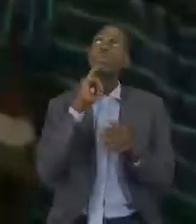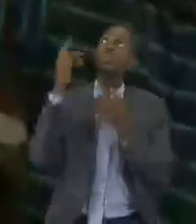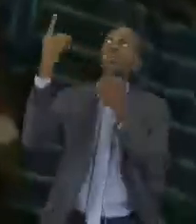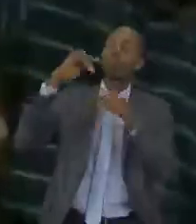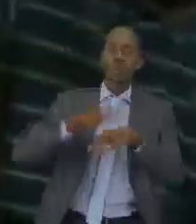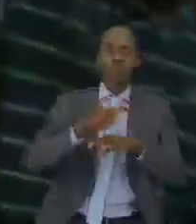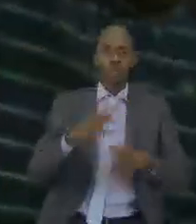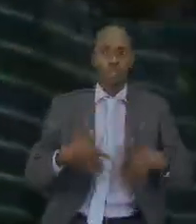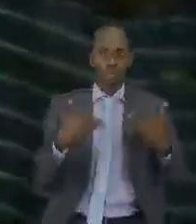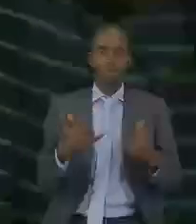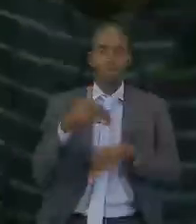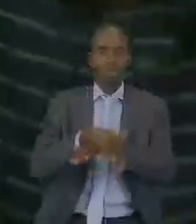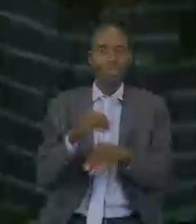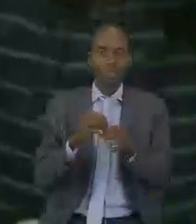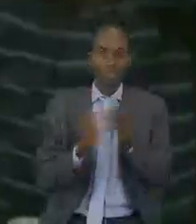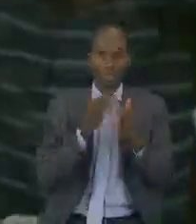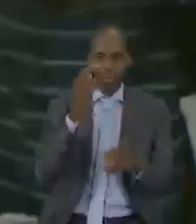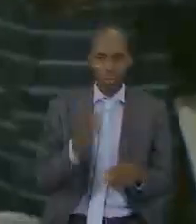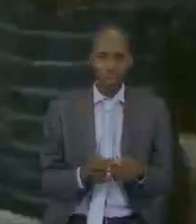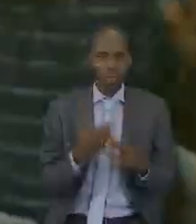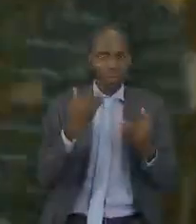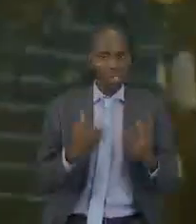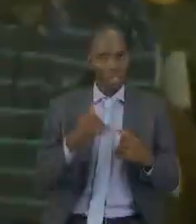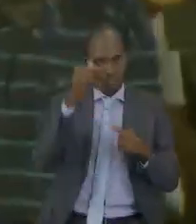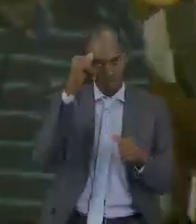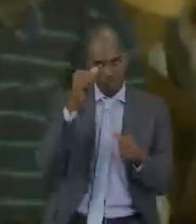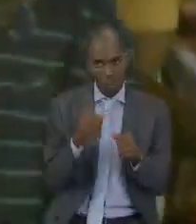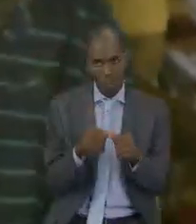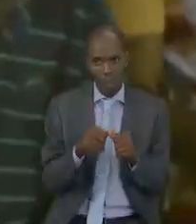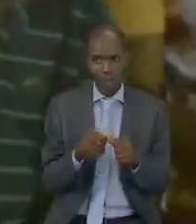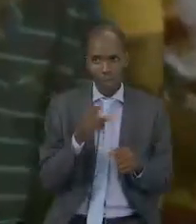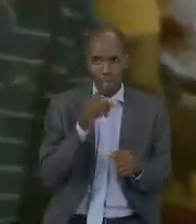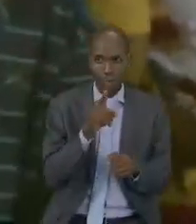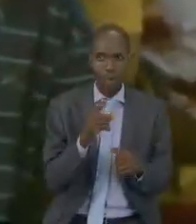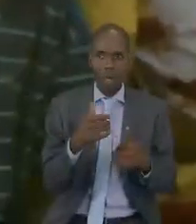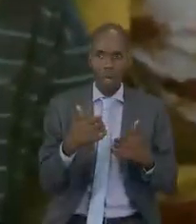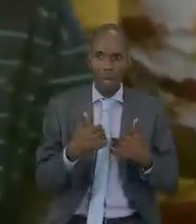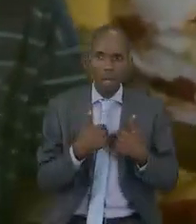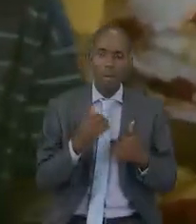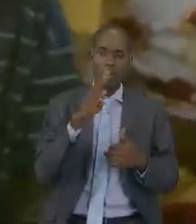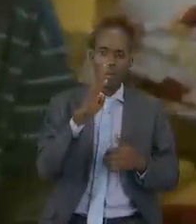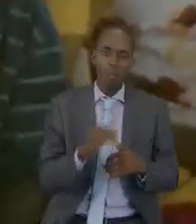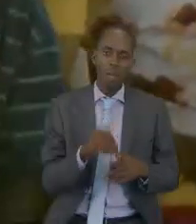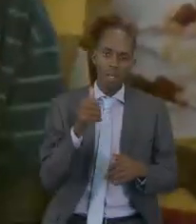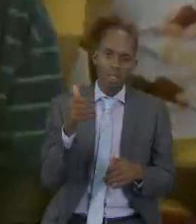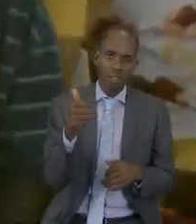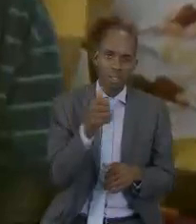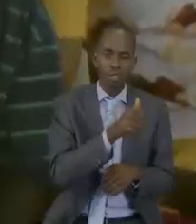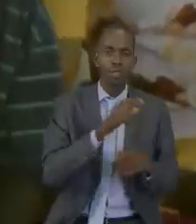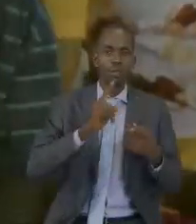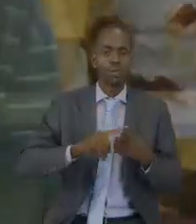tonight in Jesus' name? Now, you remember, you have by yourself to